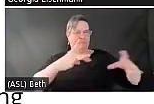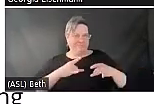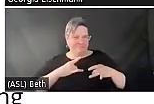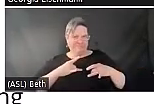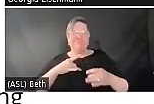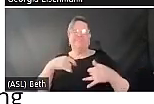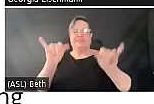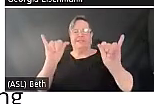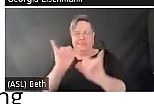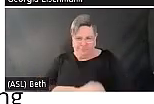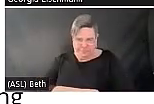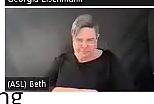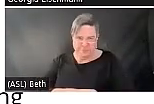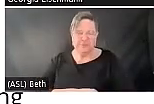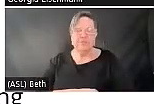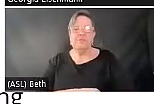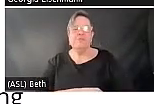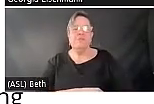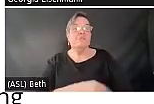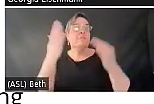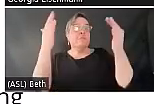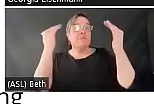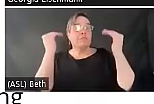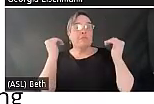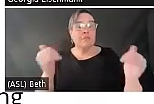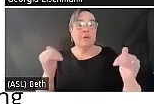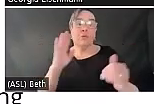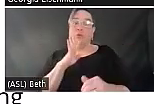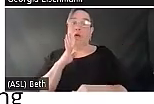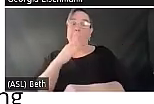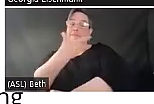So I wanted to touch, and we're going to touch on vaccines in all three of